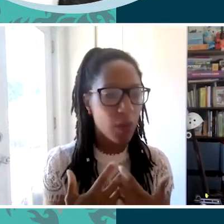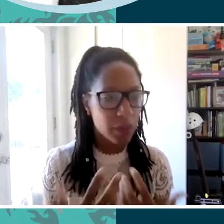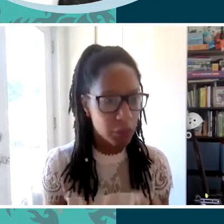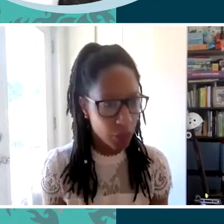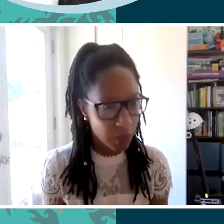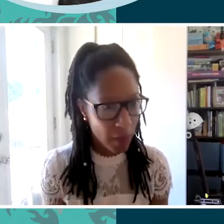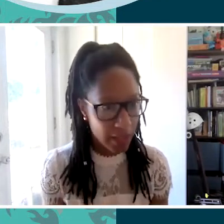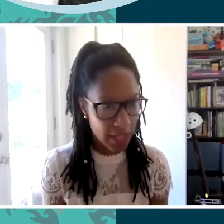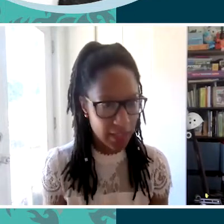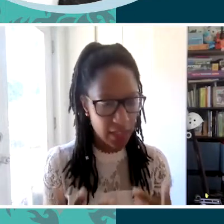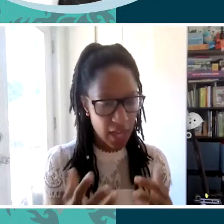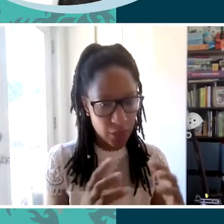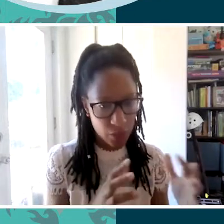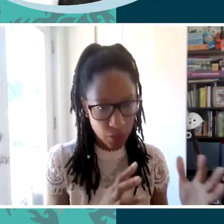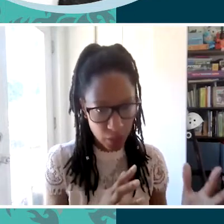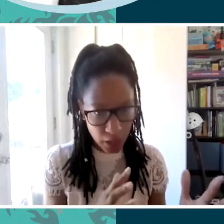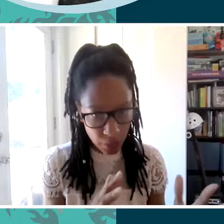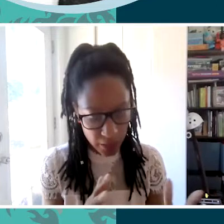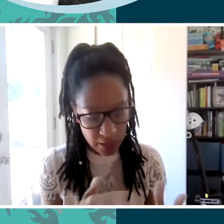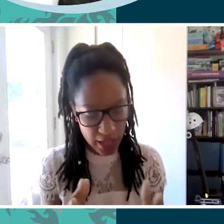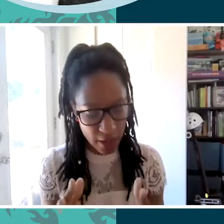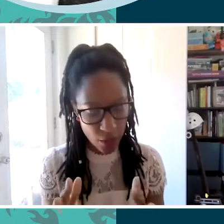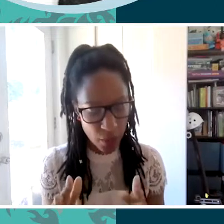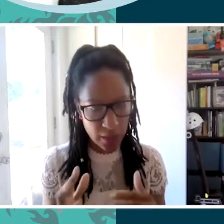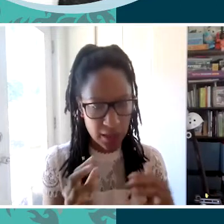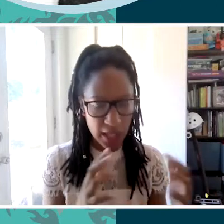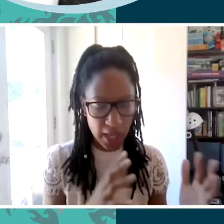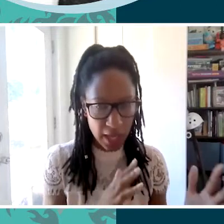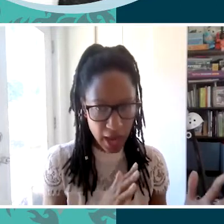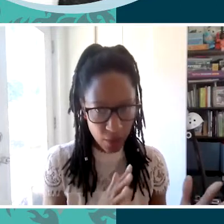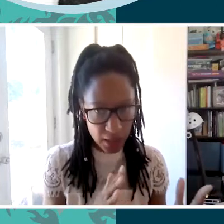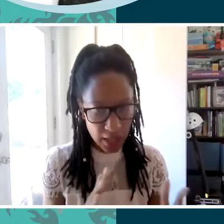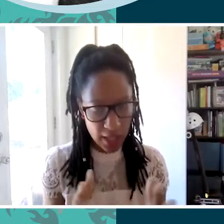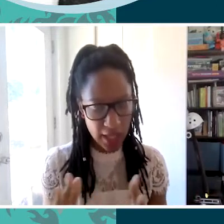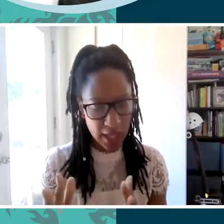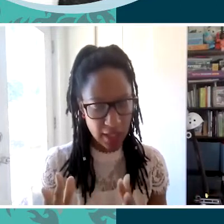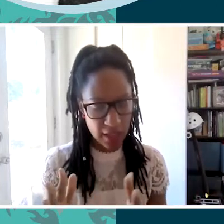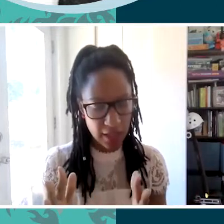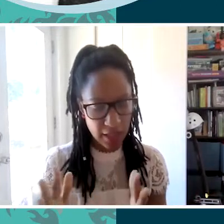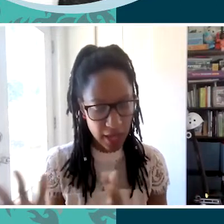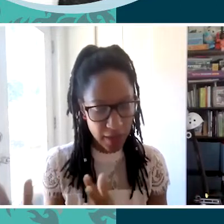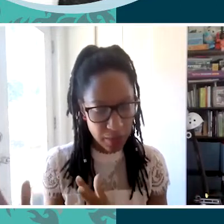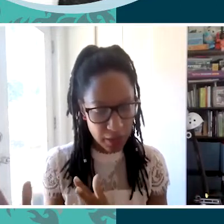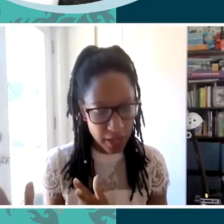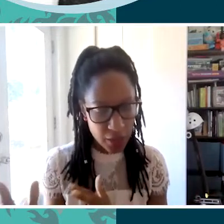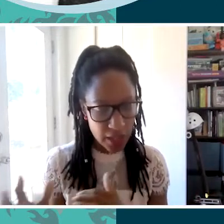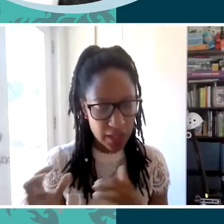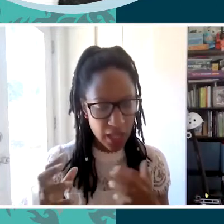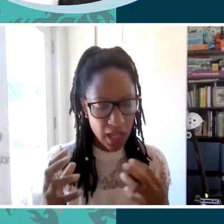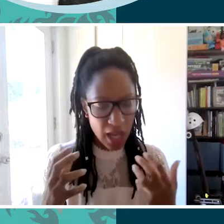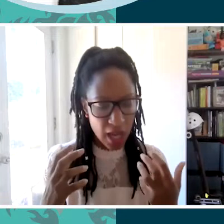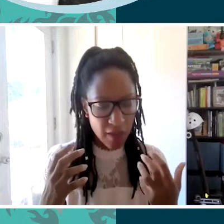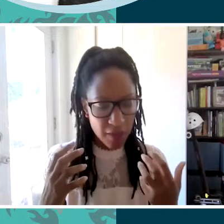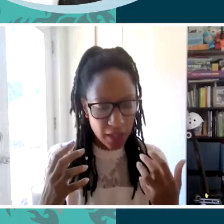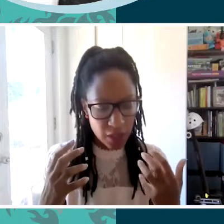that, or what was your process as you were working with Seattle Works and now in the area